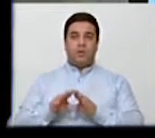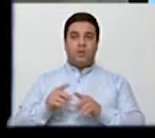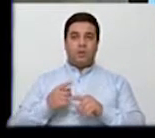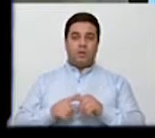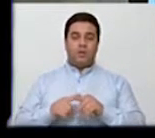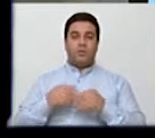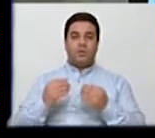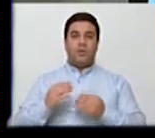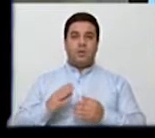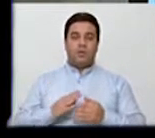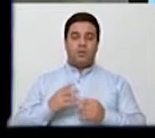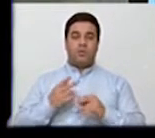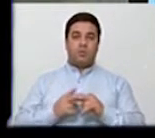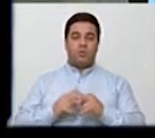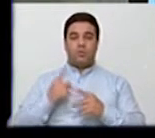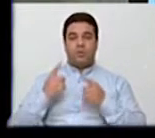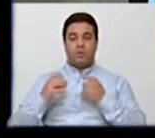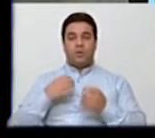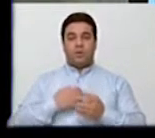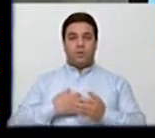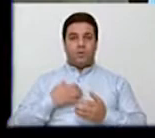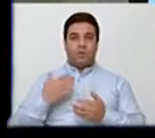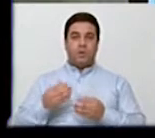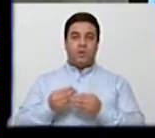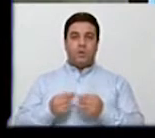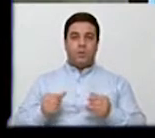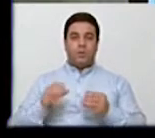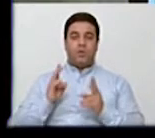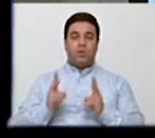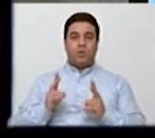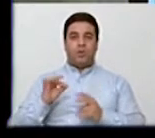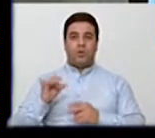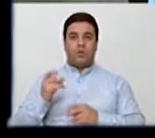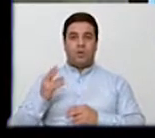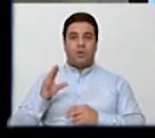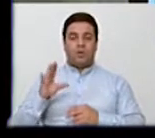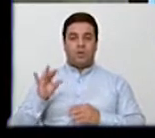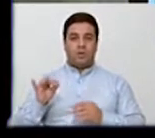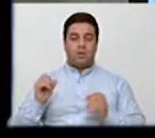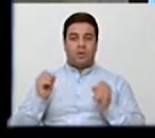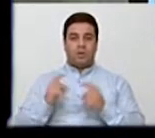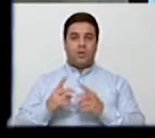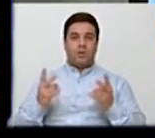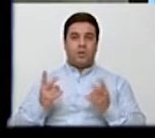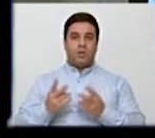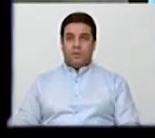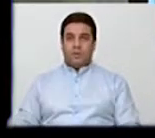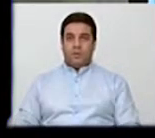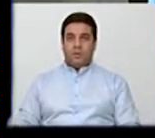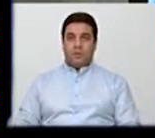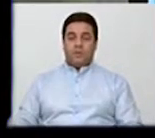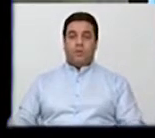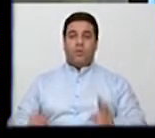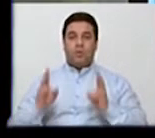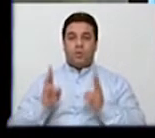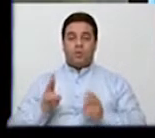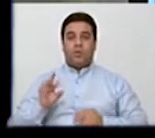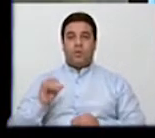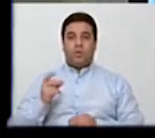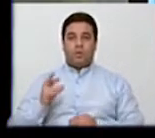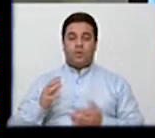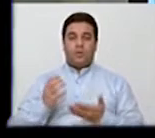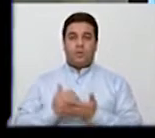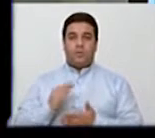ekanligi berilgan. Biz shu ma'lumotlar asosida eritmaning normal konsentratsiyasini aniqlashimiz kerak. Normal konsentratsiyani